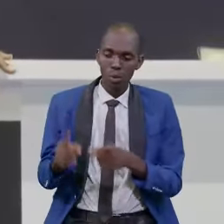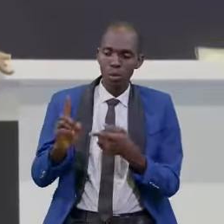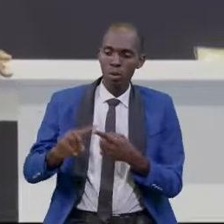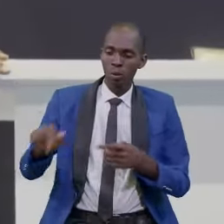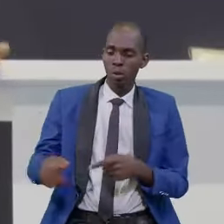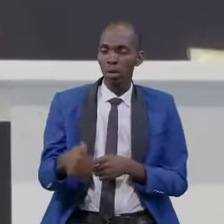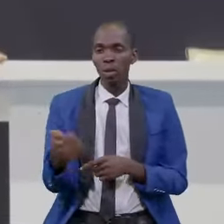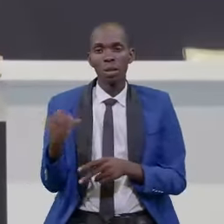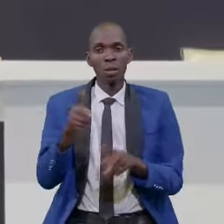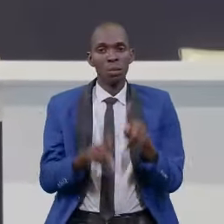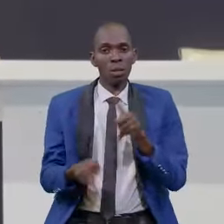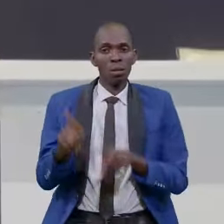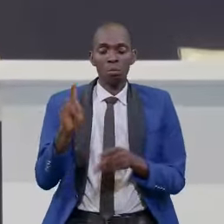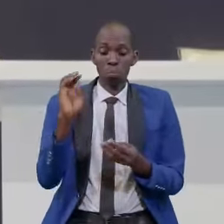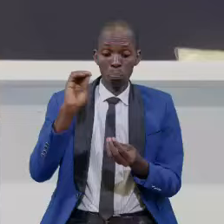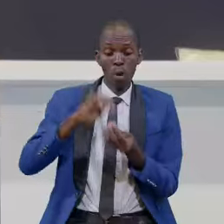people, more